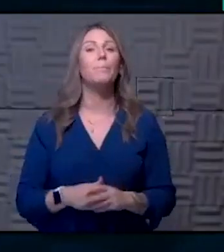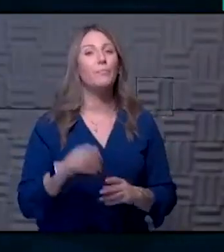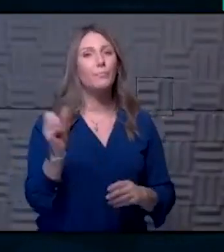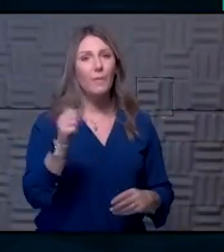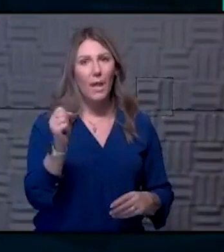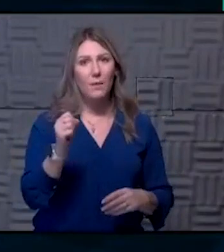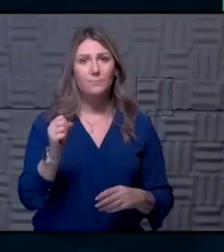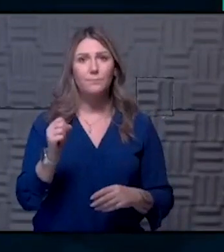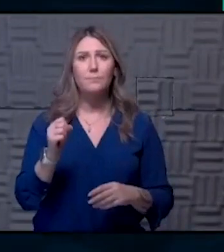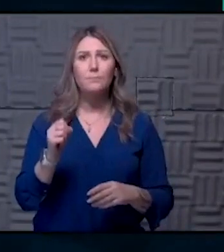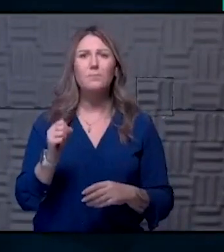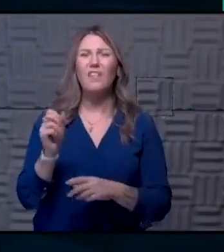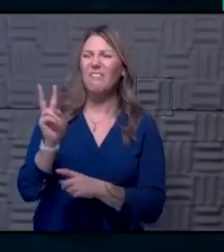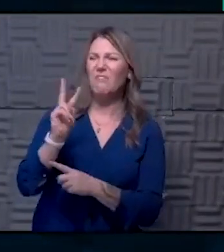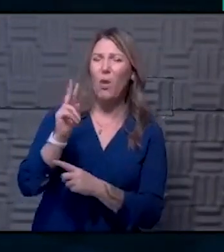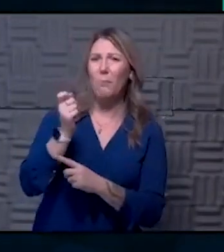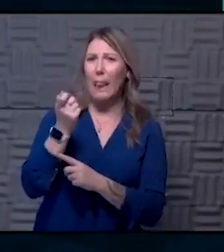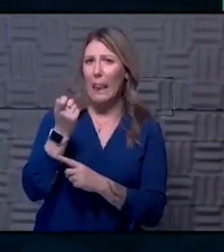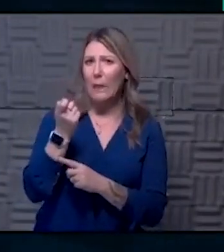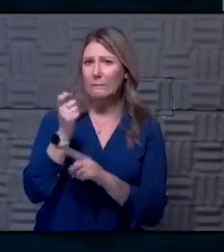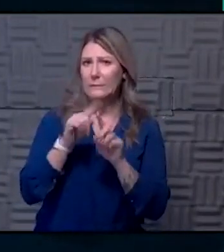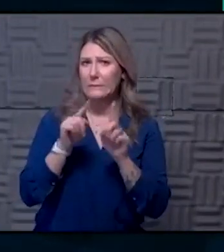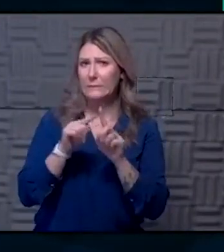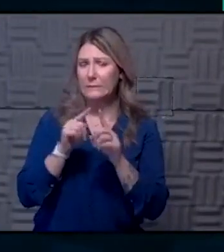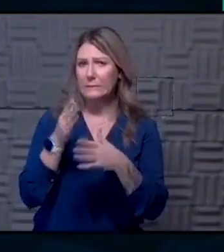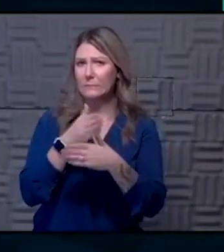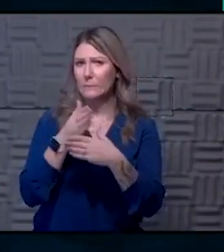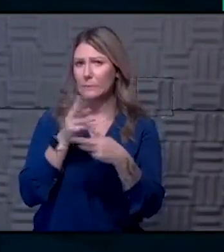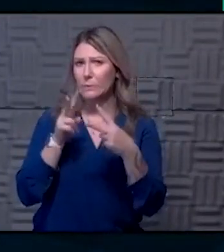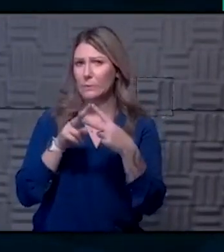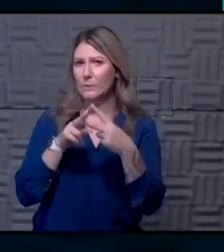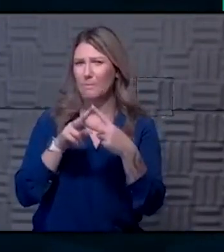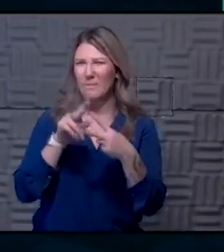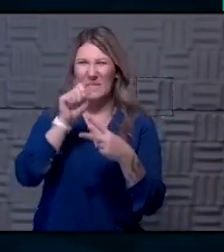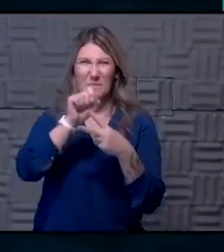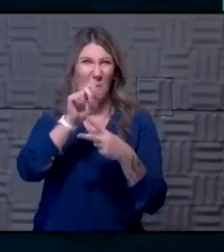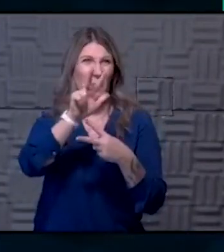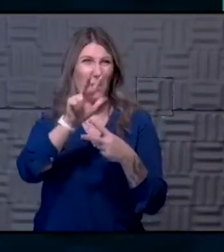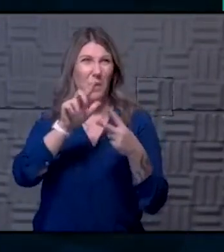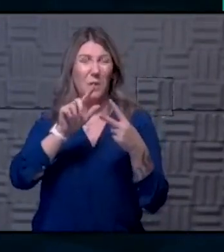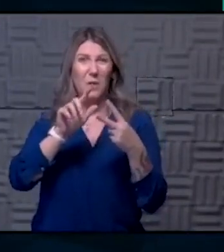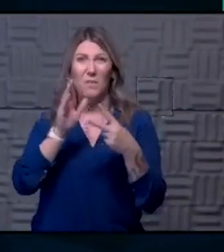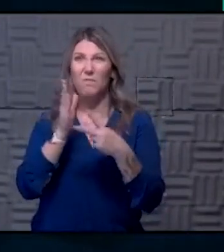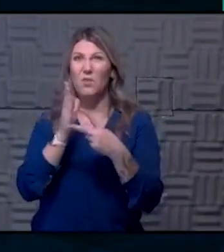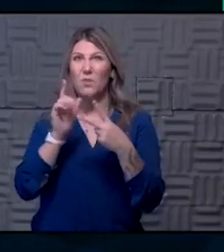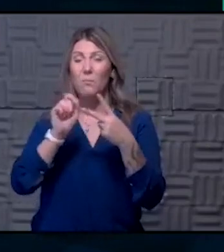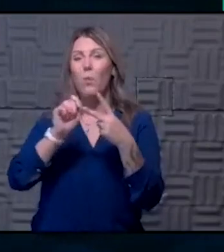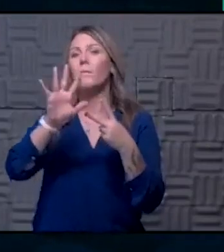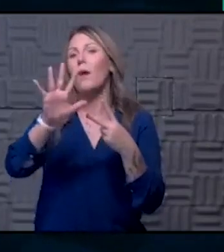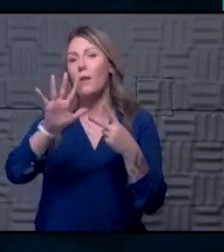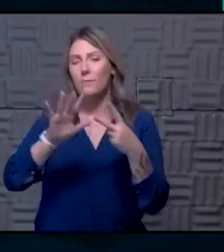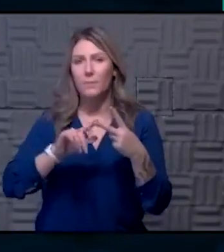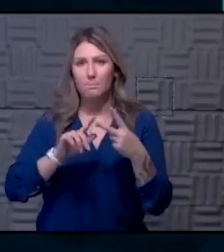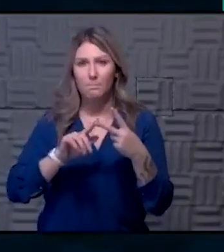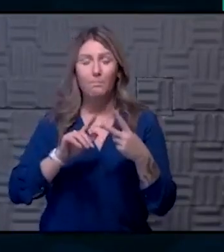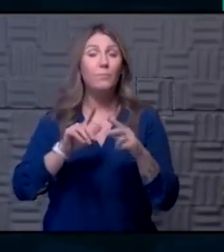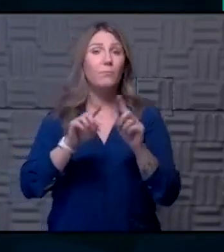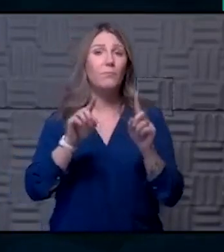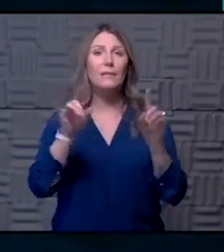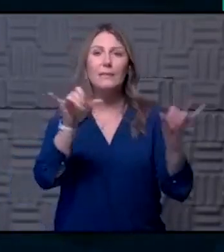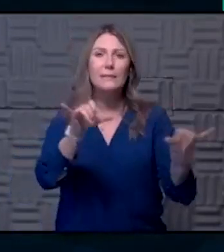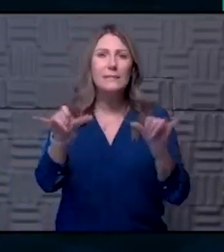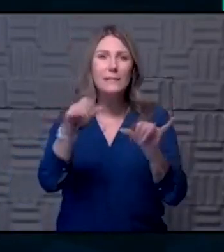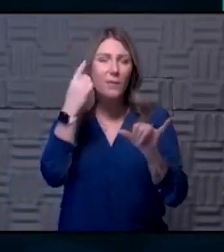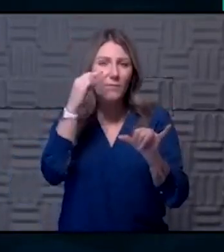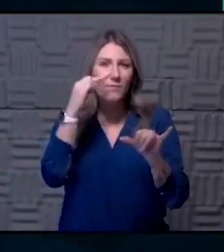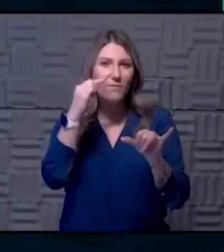the volume is slightly different between Pfizer and Moderna, 0.3 versus 0.5, but it's the same for